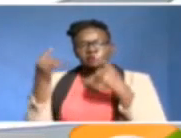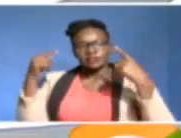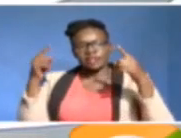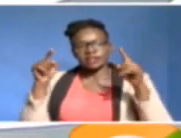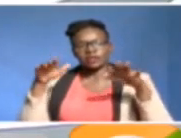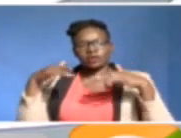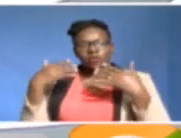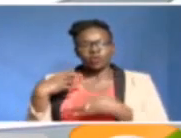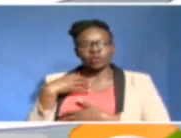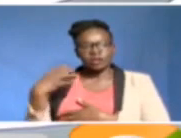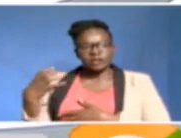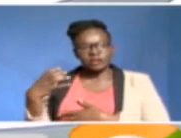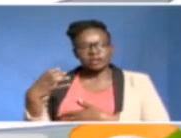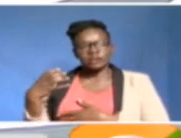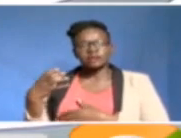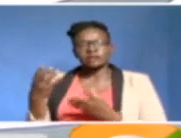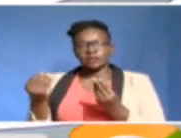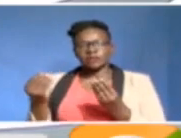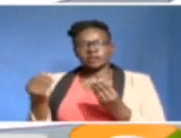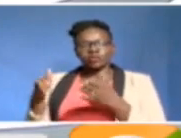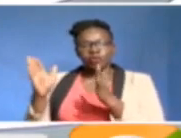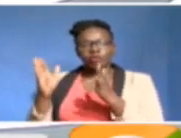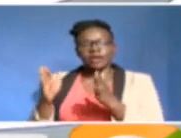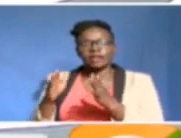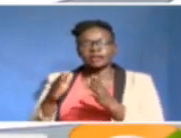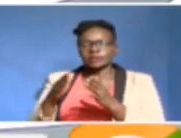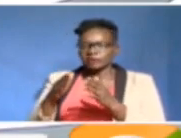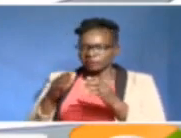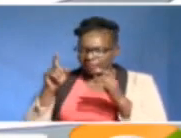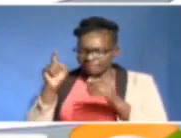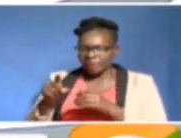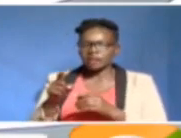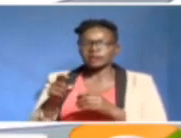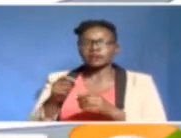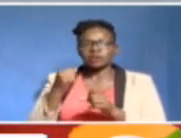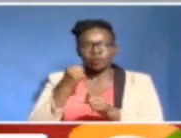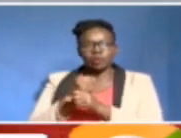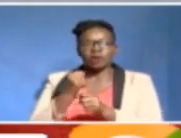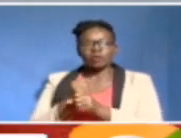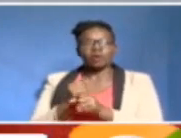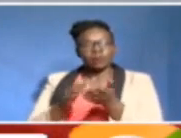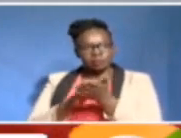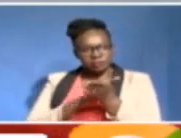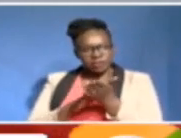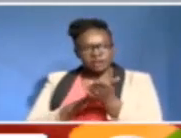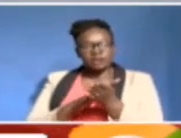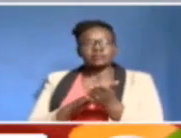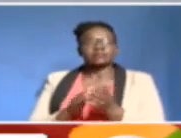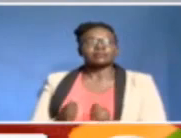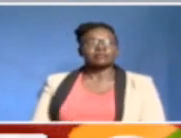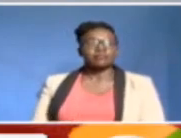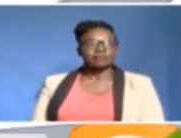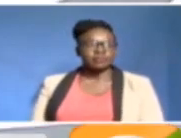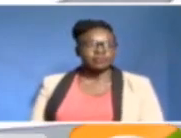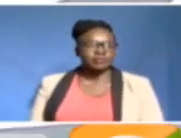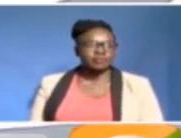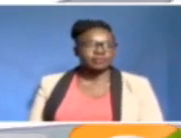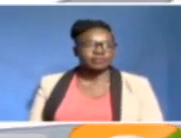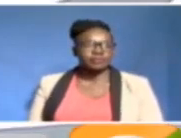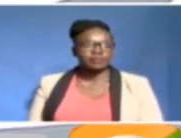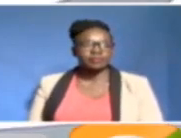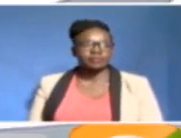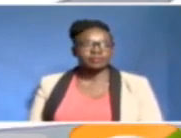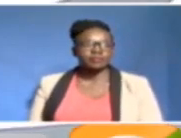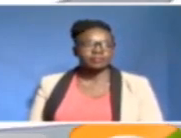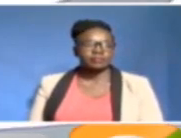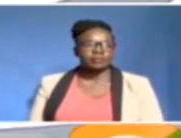rich or millionaires got it easy. The struggle starts from foundation, and you have to start somewhere to reach somewhere. Absolutely, hard work. Honorable Wanga, we'll close